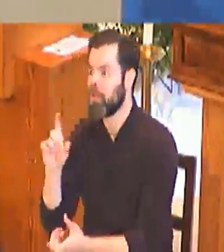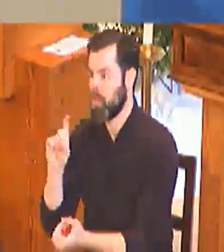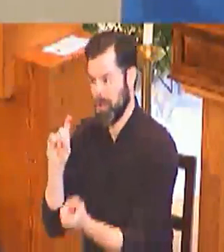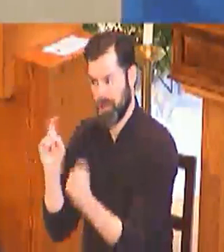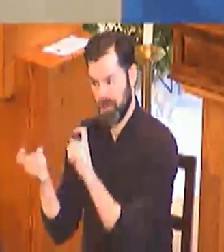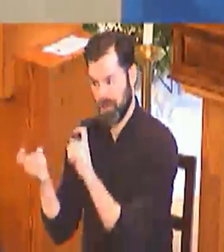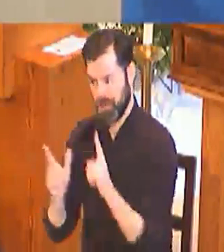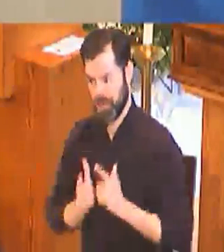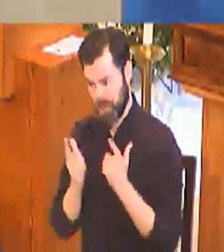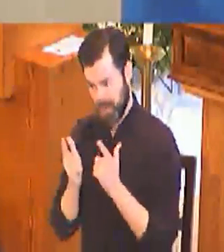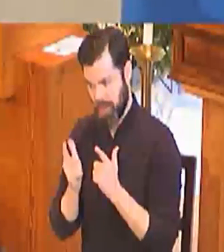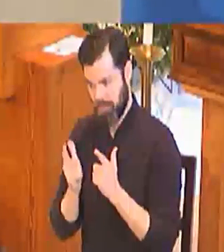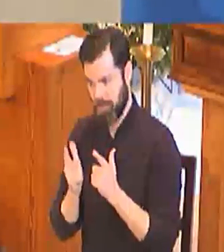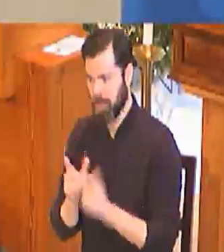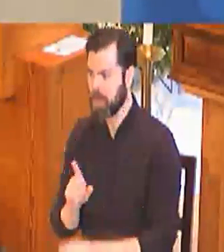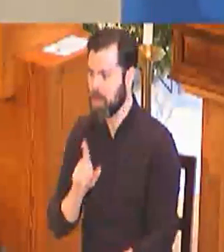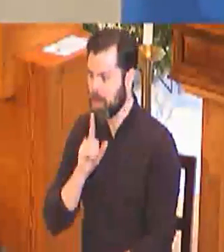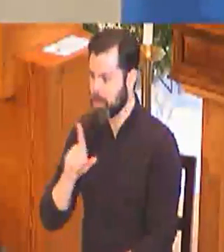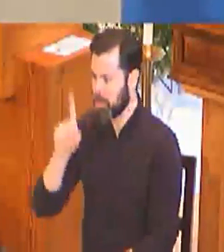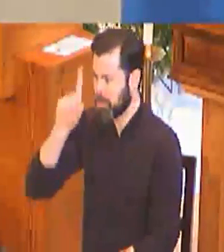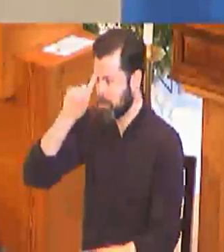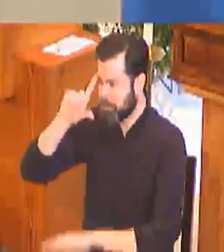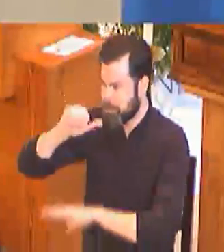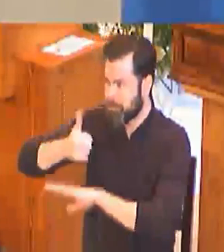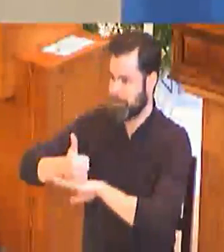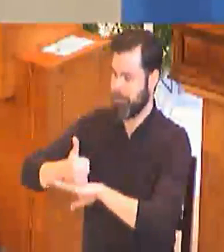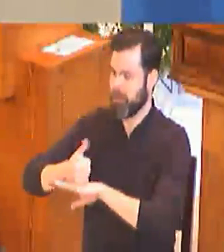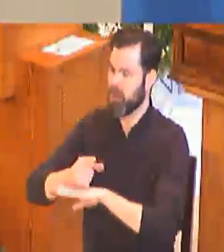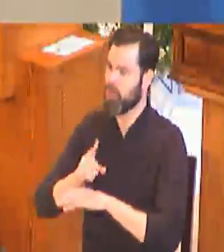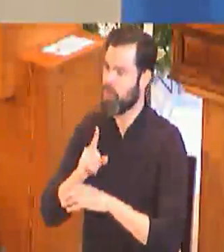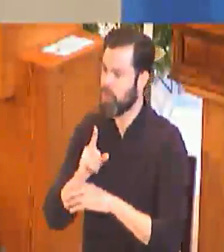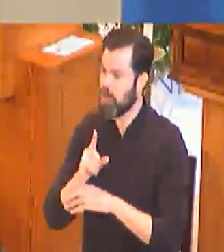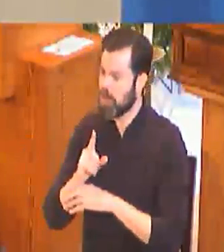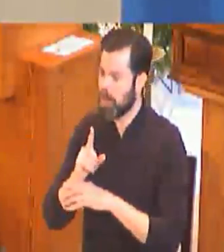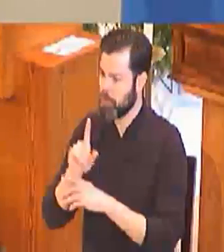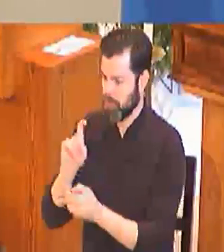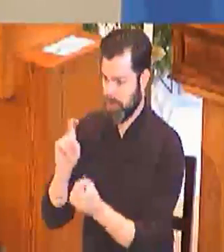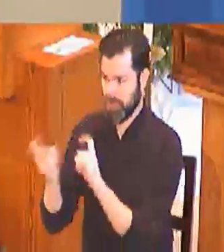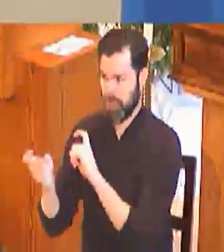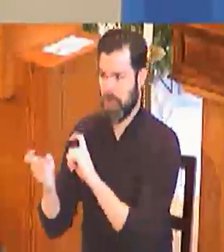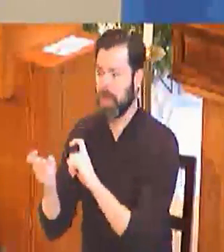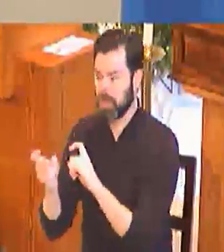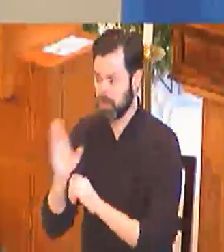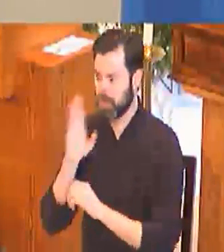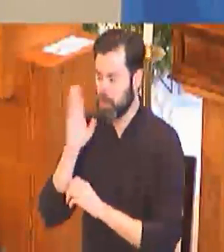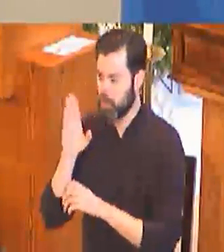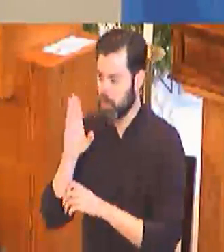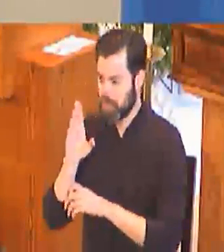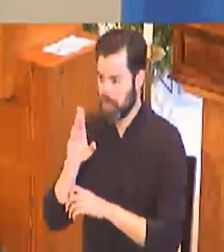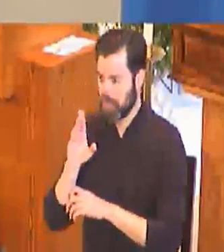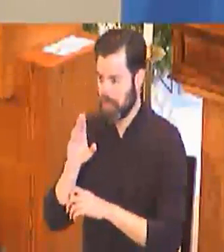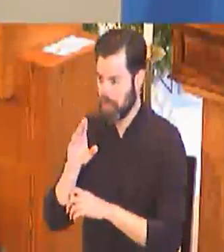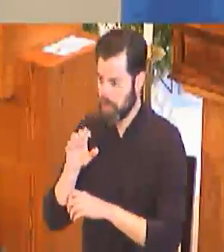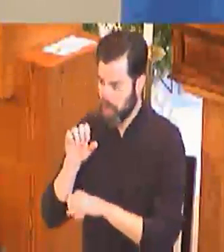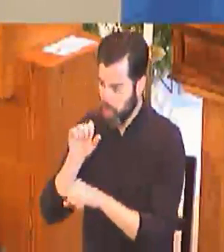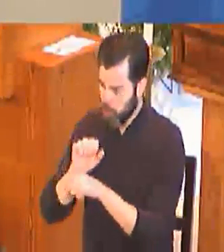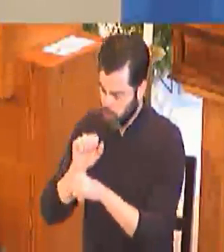Because it is a consciousness conditioner. It really works at a deep level. Or at least